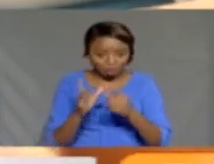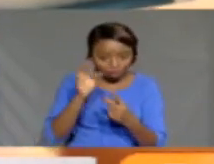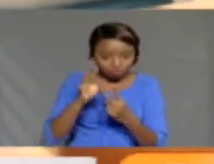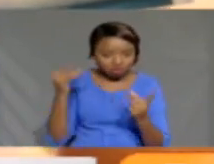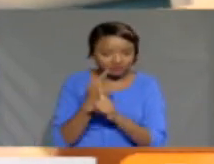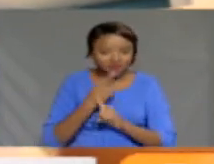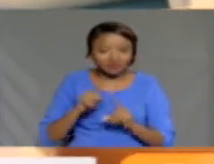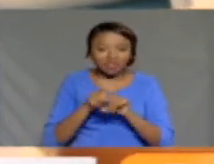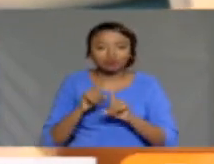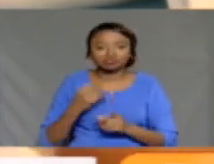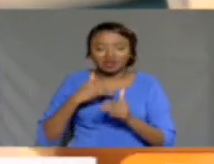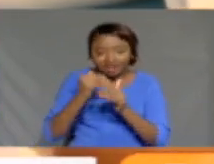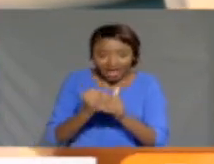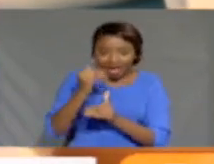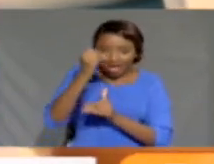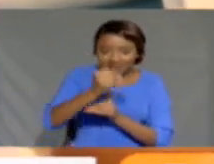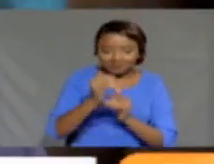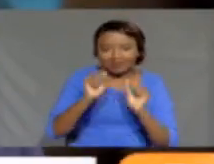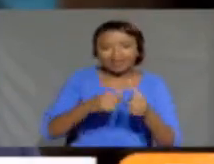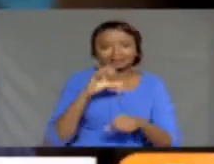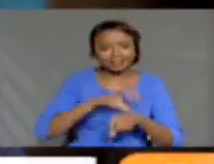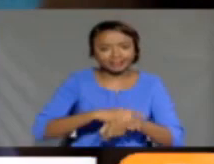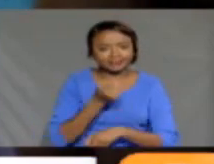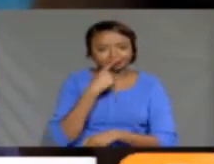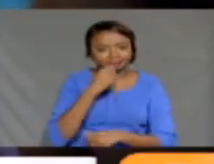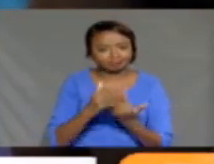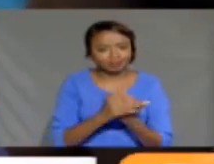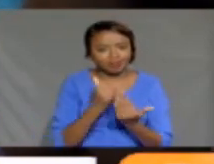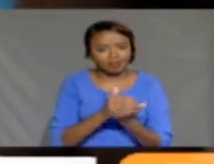including a post-retirement medical insurance cover.